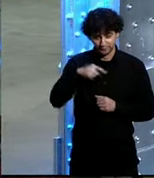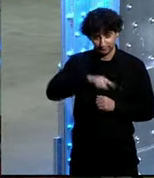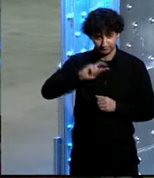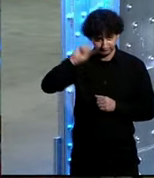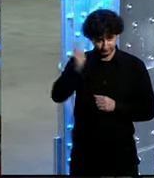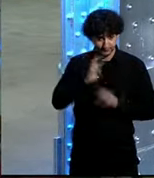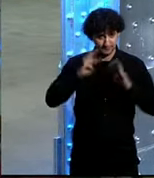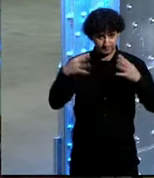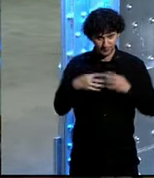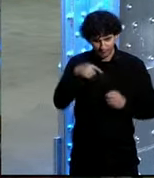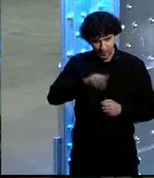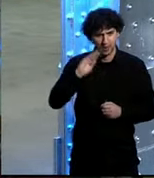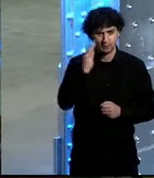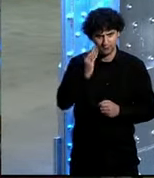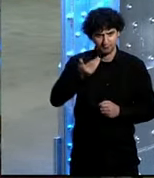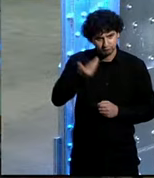A new idea